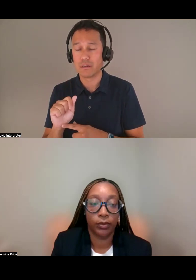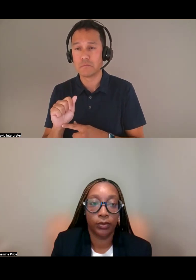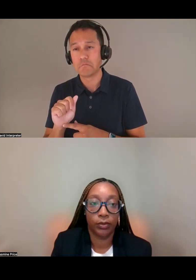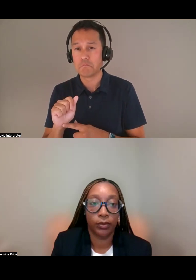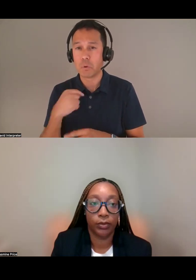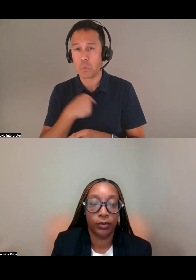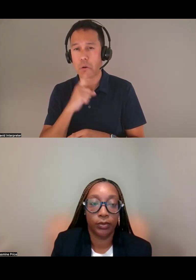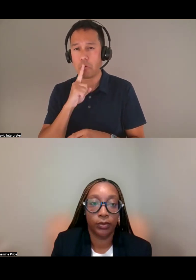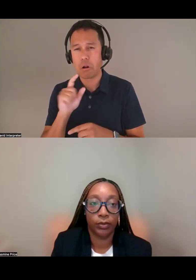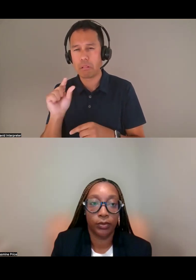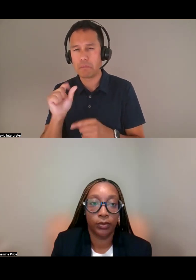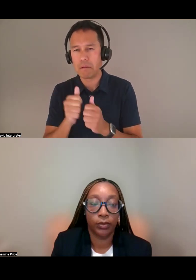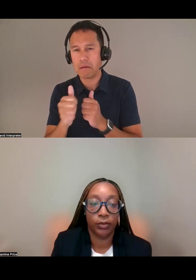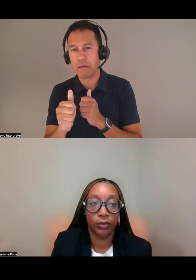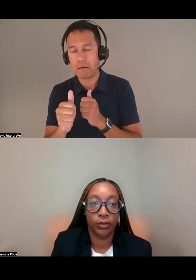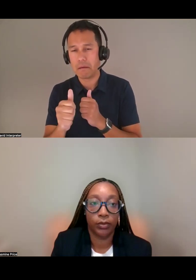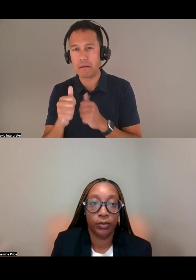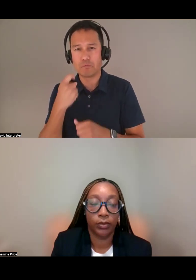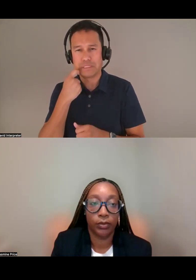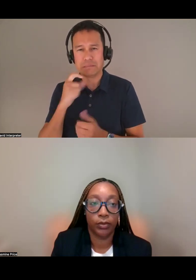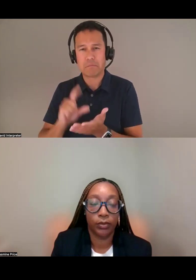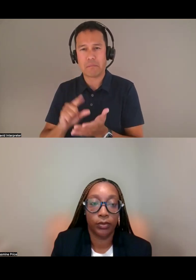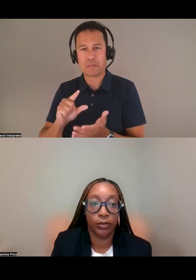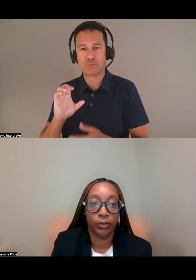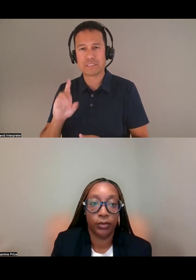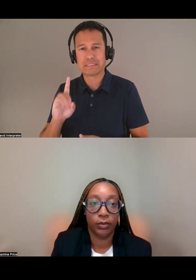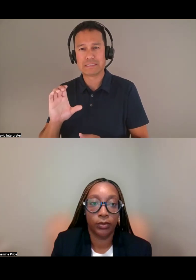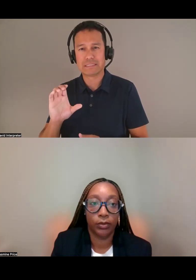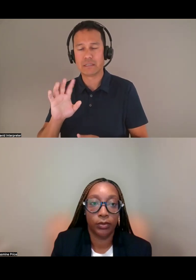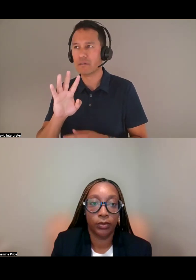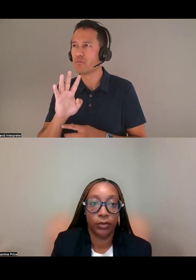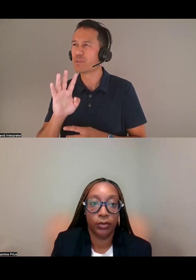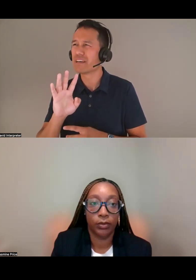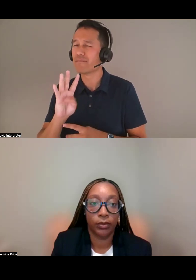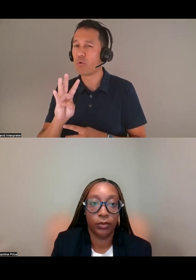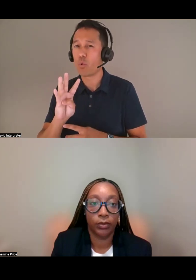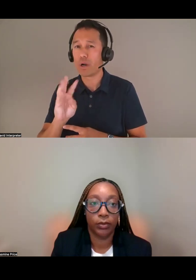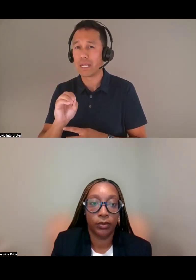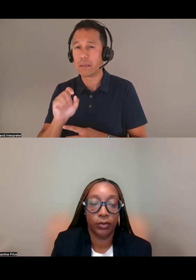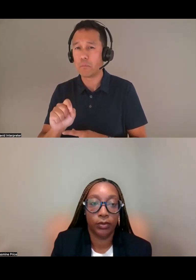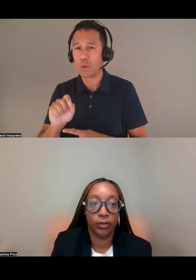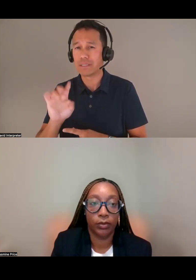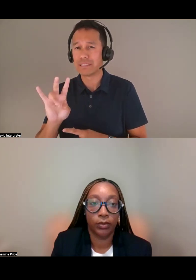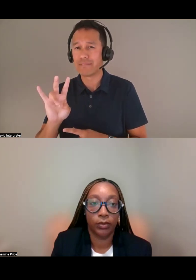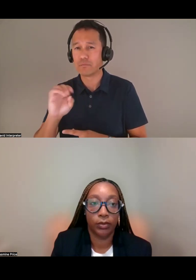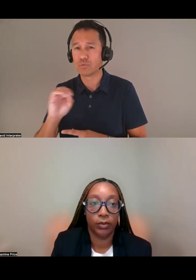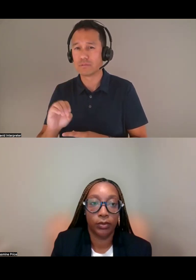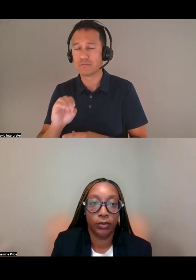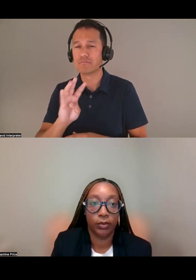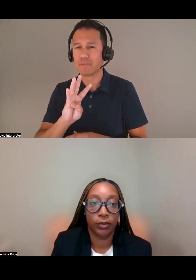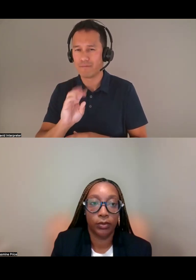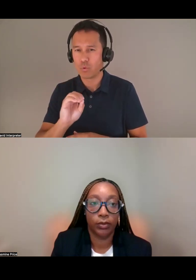bit ahead. The most recent published data on the CDC for the 6 month mark is 40.7% who